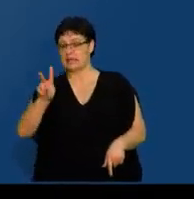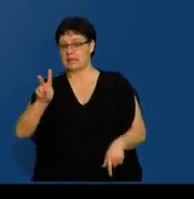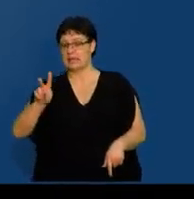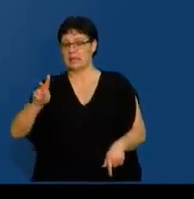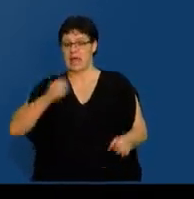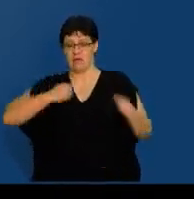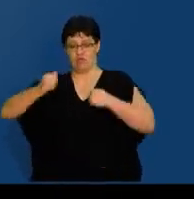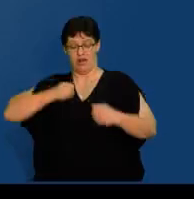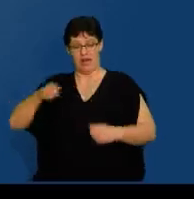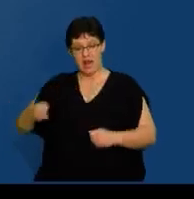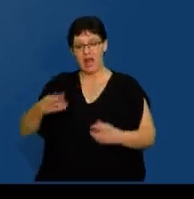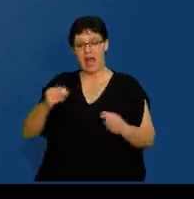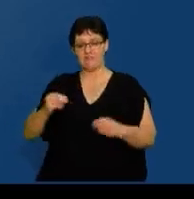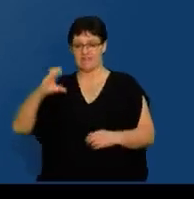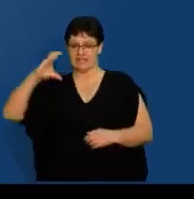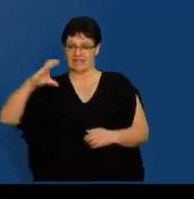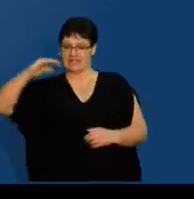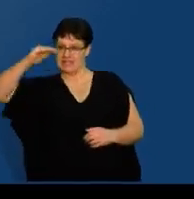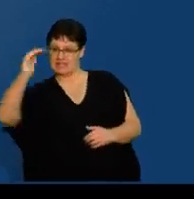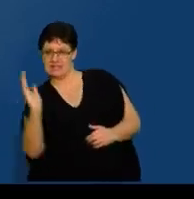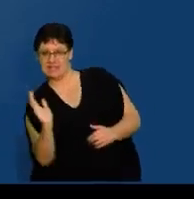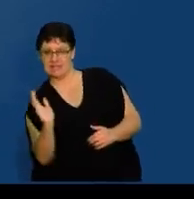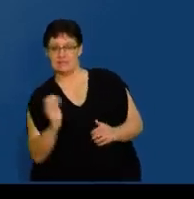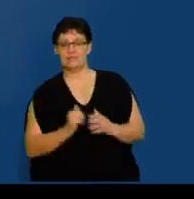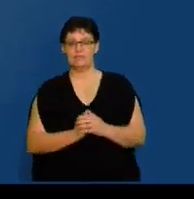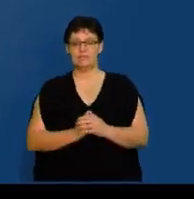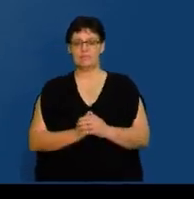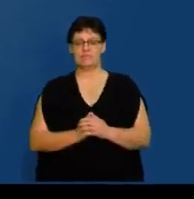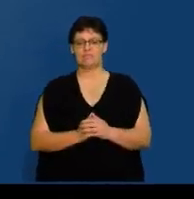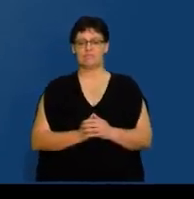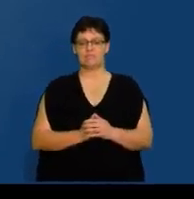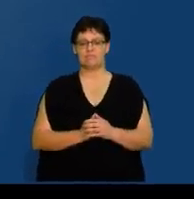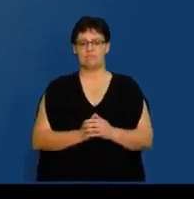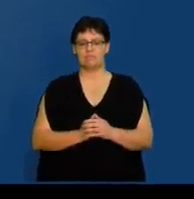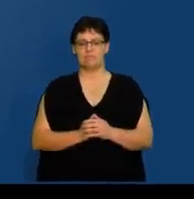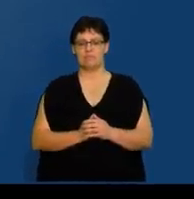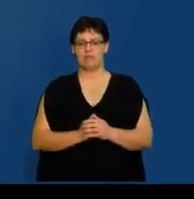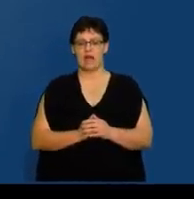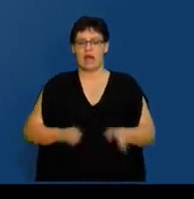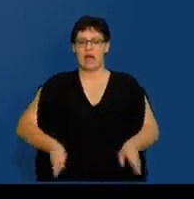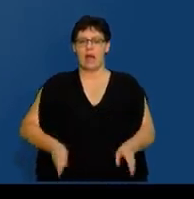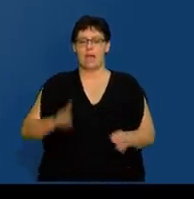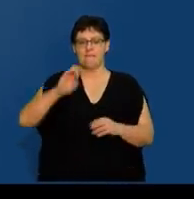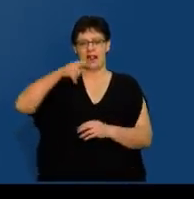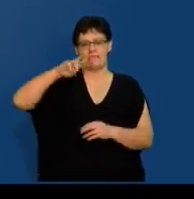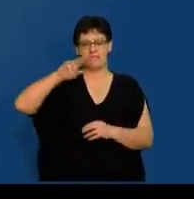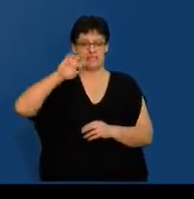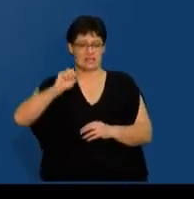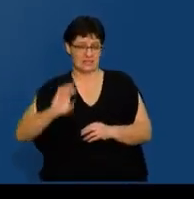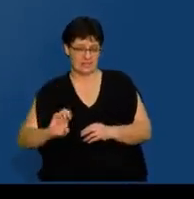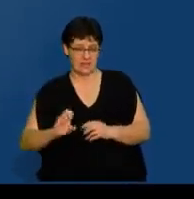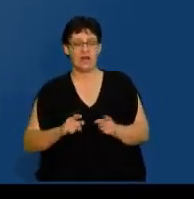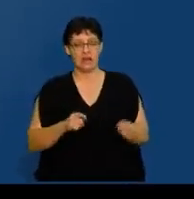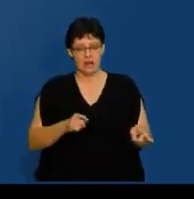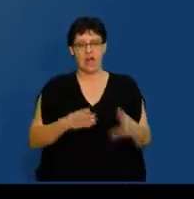African apes, they have a C-shaped spinal cord. If we were to compare the pelvis or the pelvic girdle, humans have